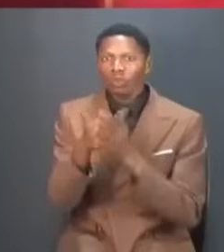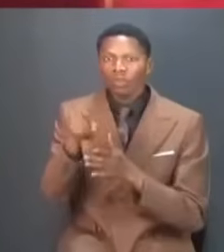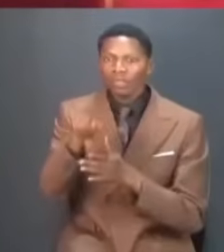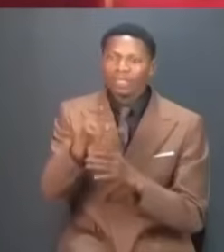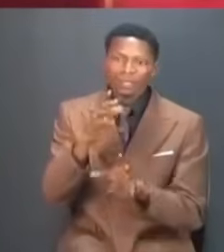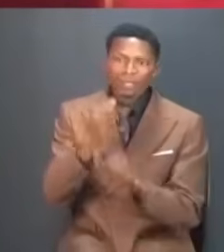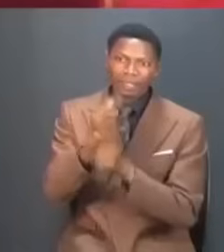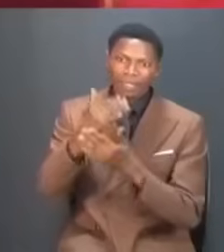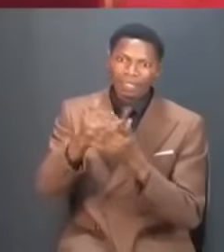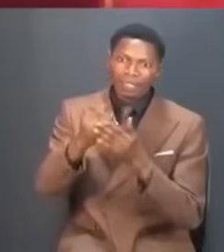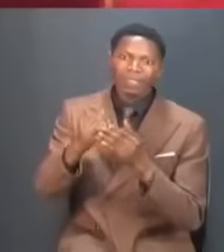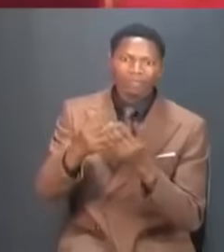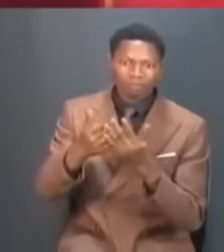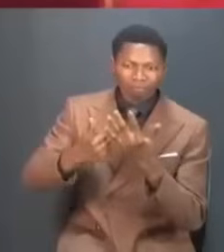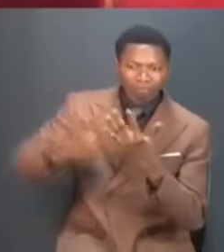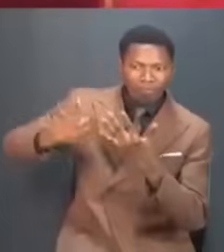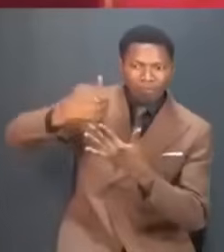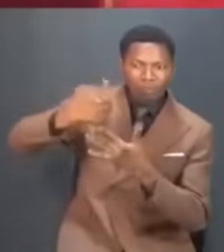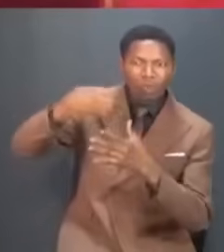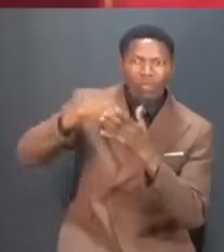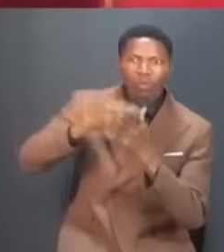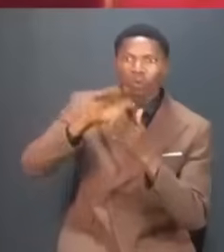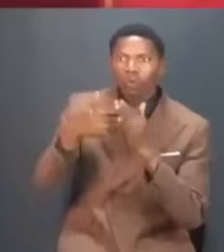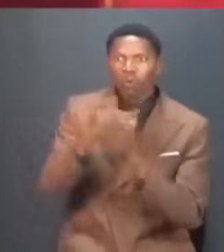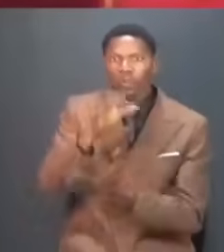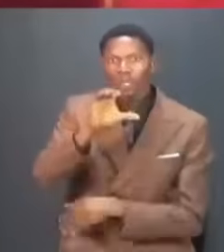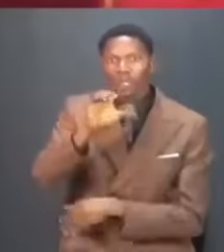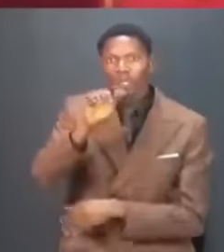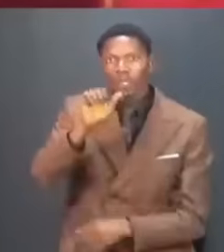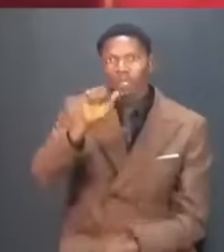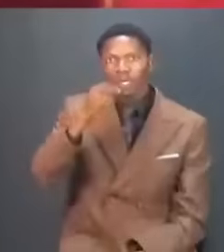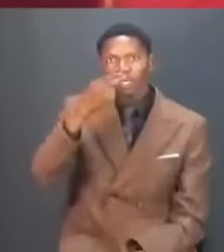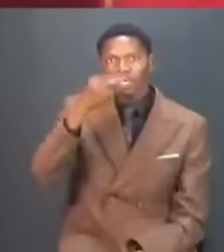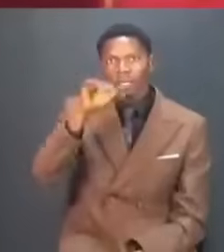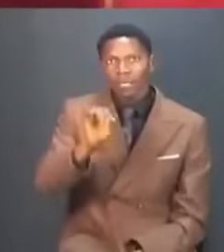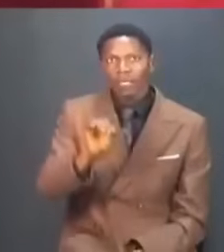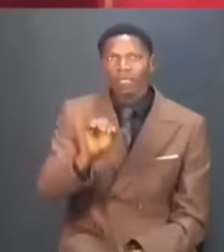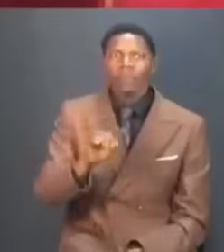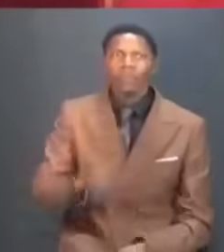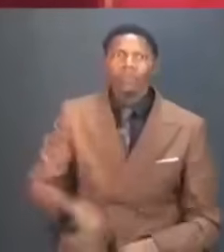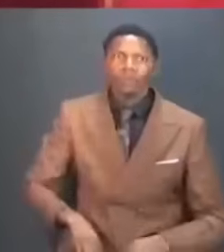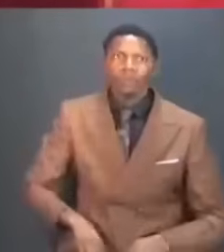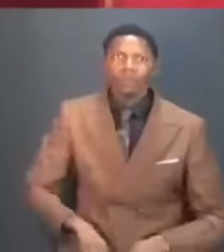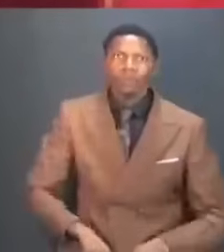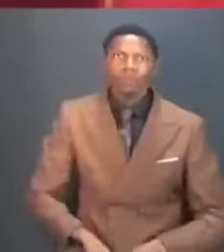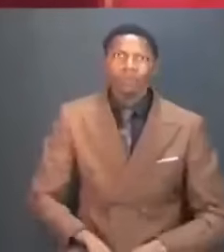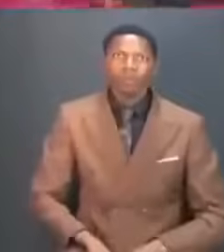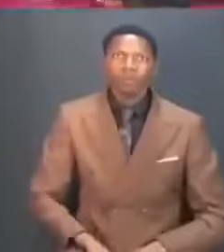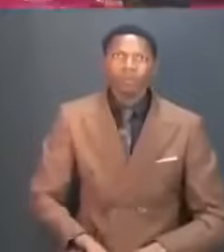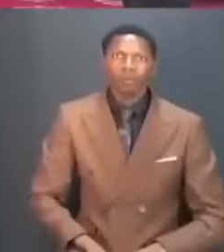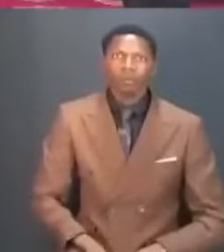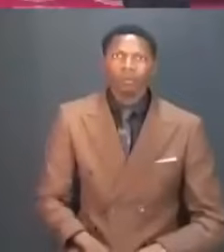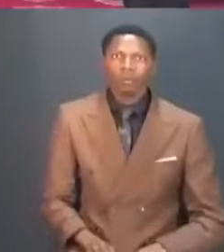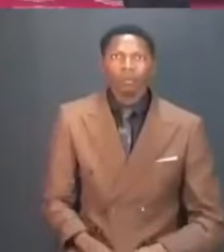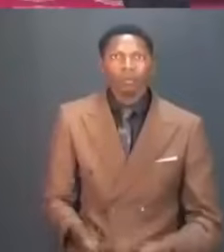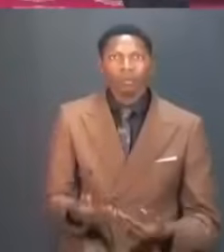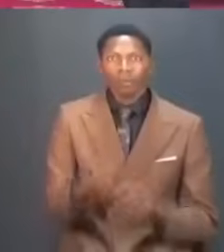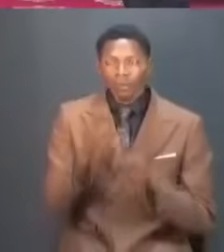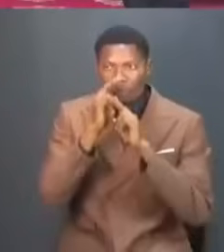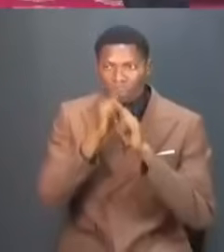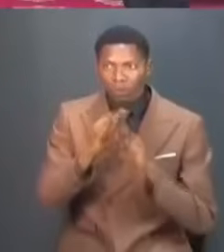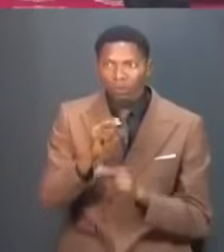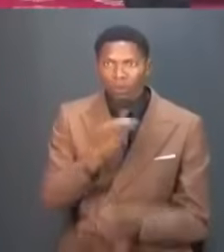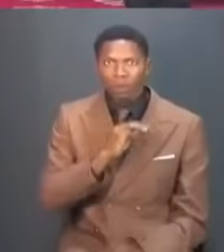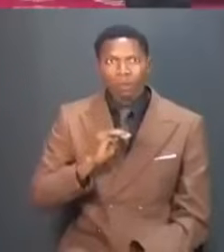growth and resilience in the cashew value chain. Thank you, Mr. Speaker. Honorable Member, any